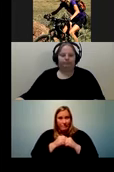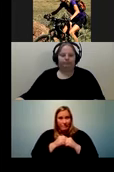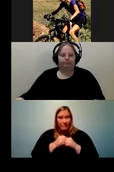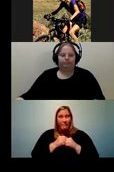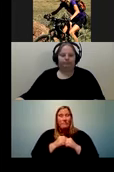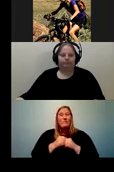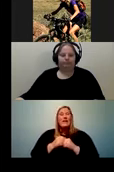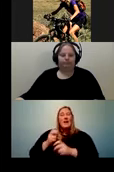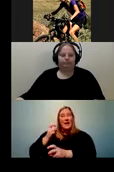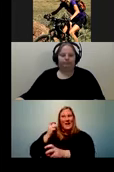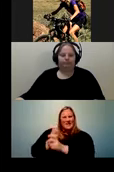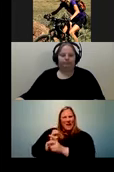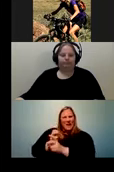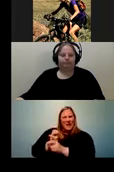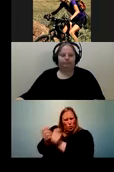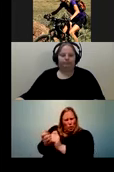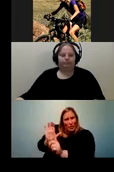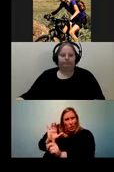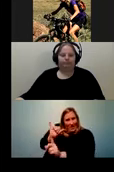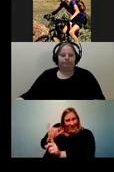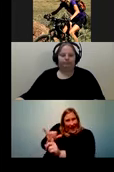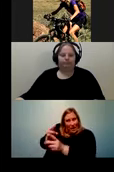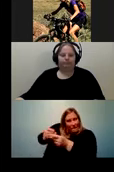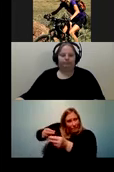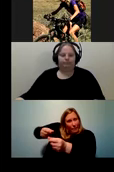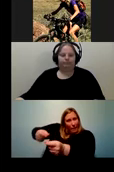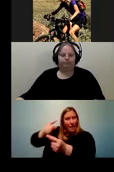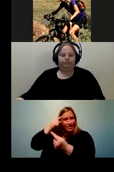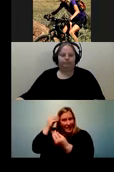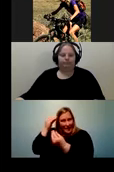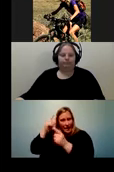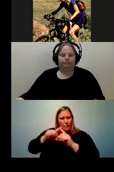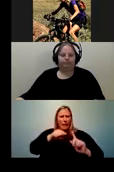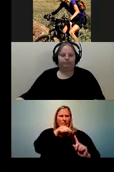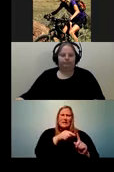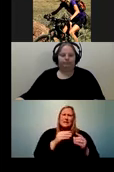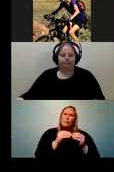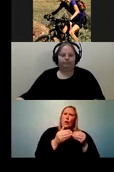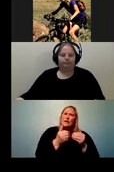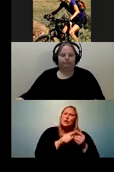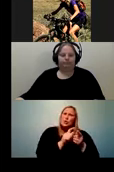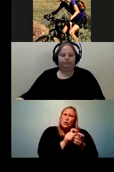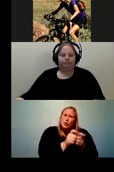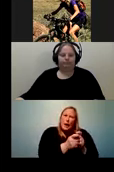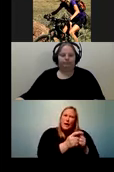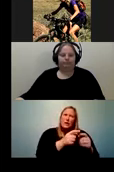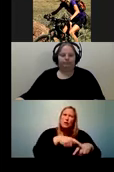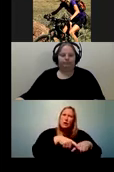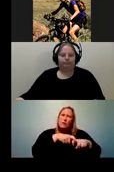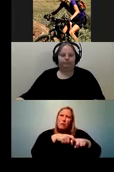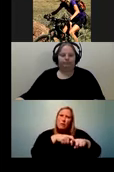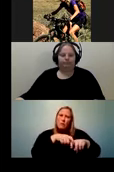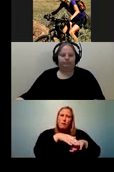brain, our thinking in there, than it is to change our conscious brain. So our gut feelings come from our